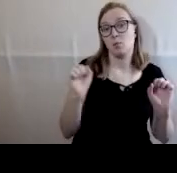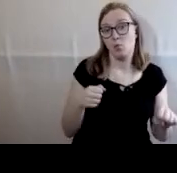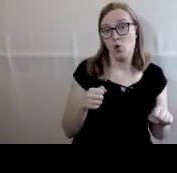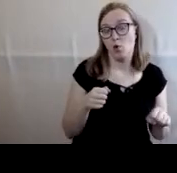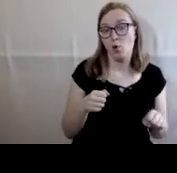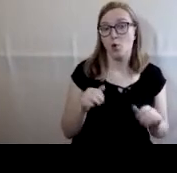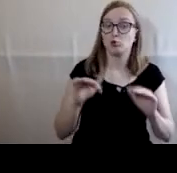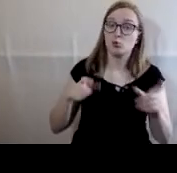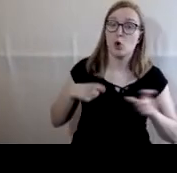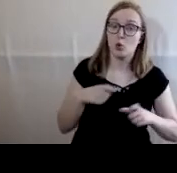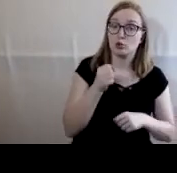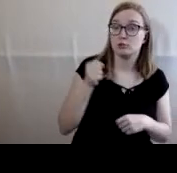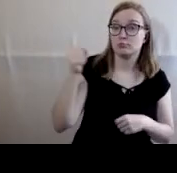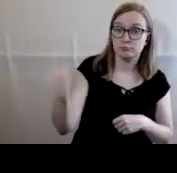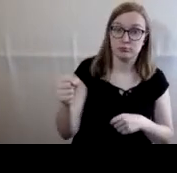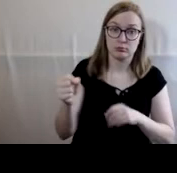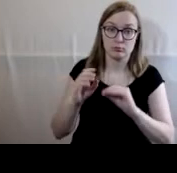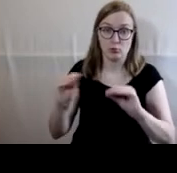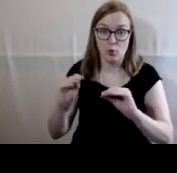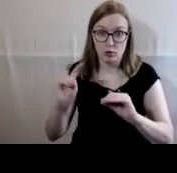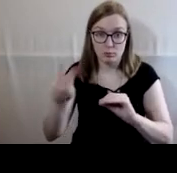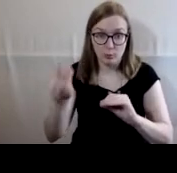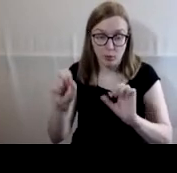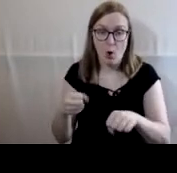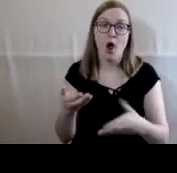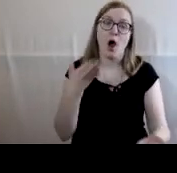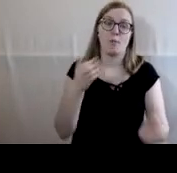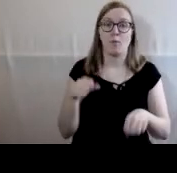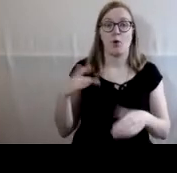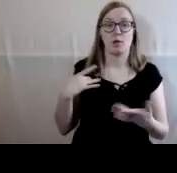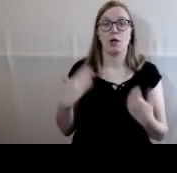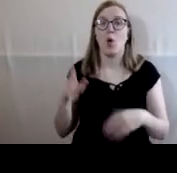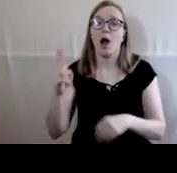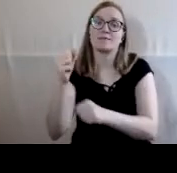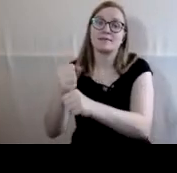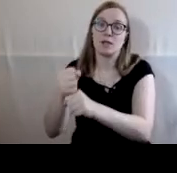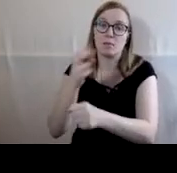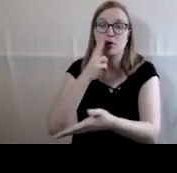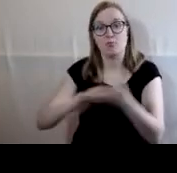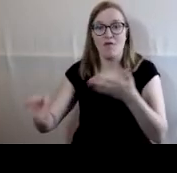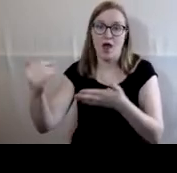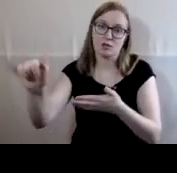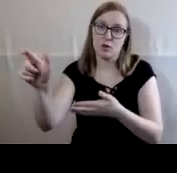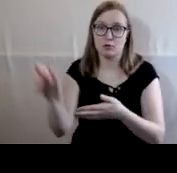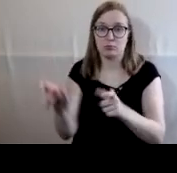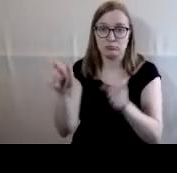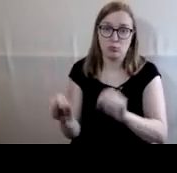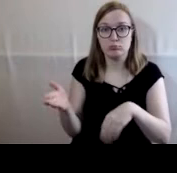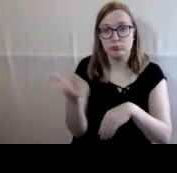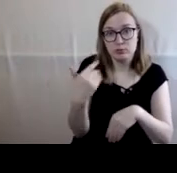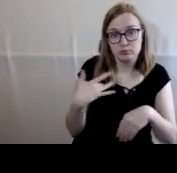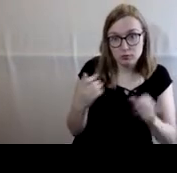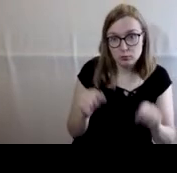to bring in people from different industries, and that would mean recruiting them and training